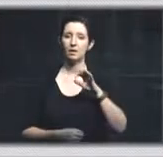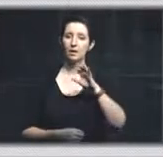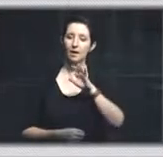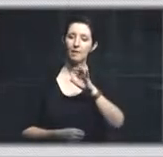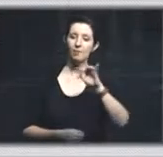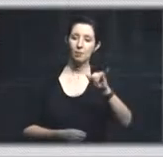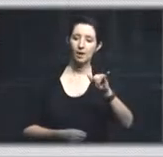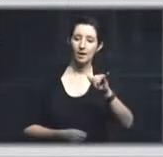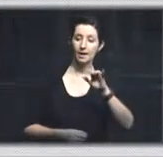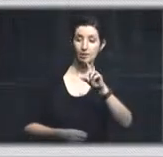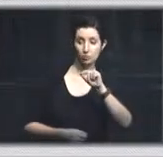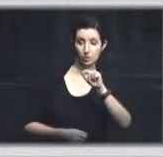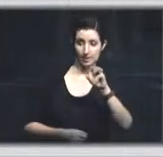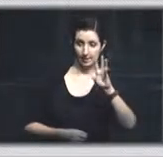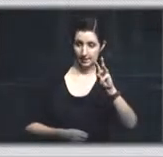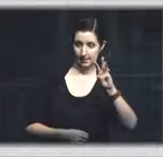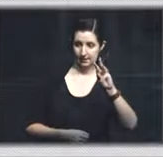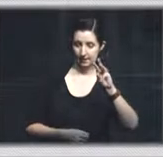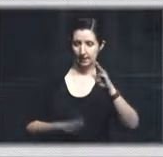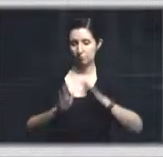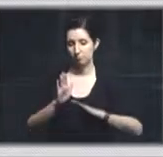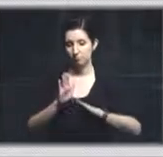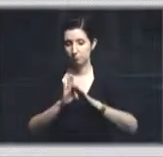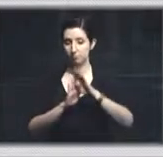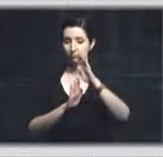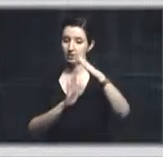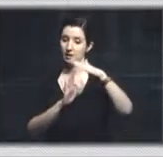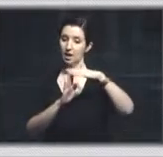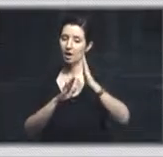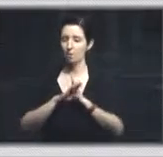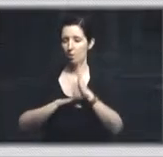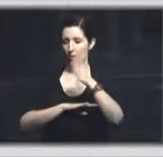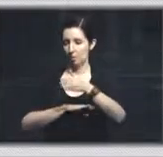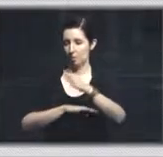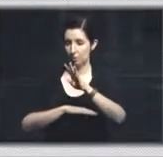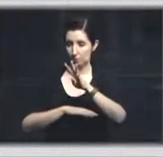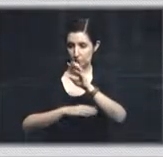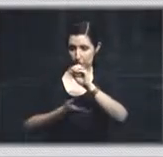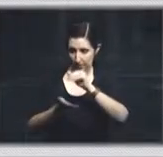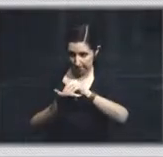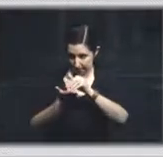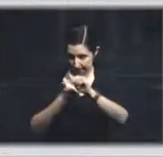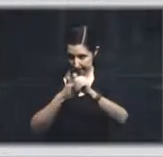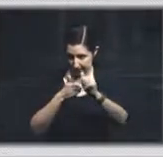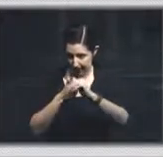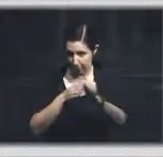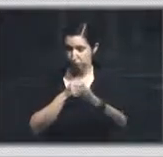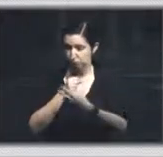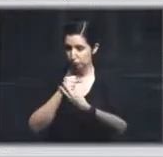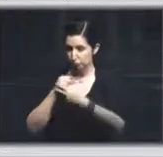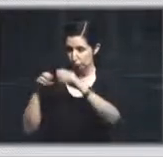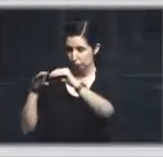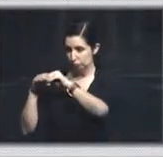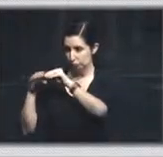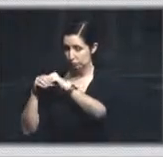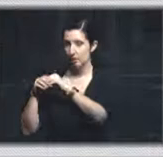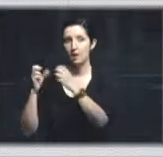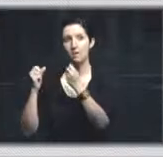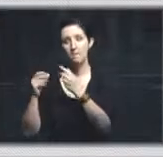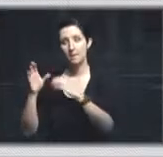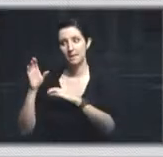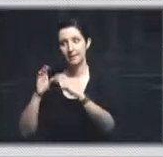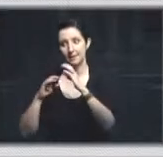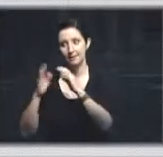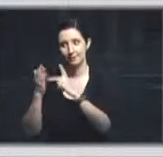hit an all-time high point of a little bit over $40 million in reserves. We have a lot of construction projects going, as you